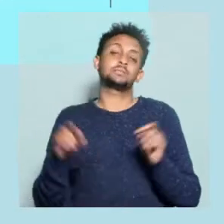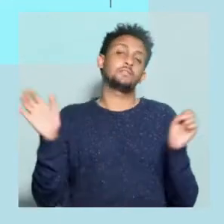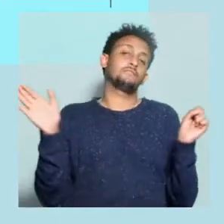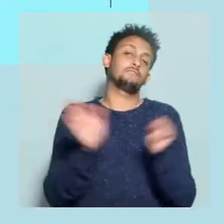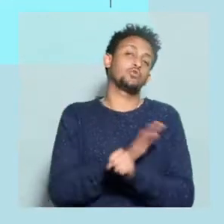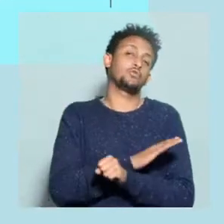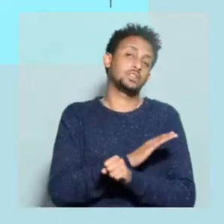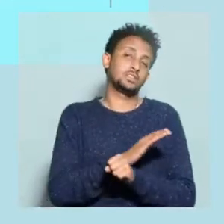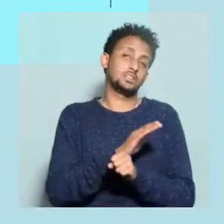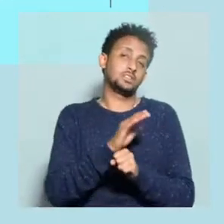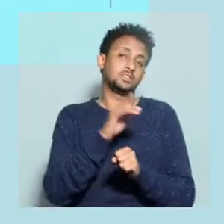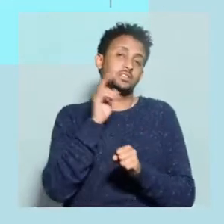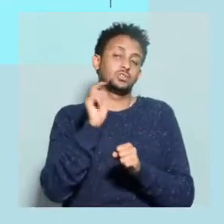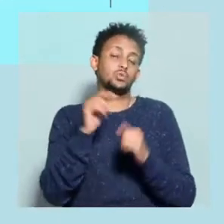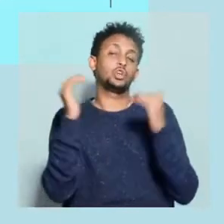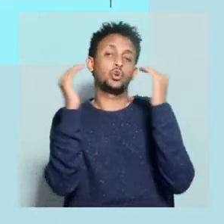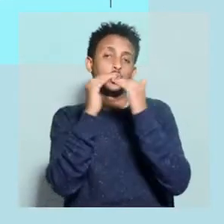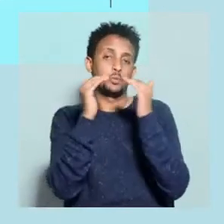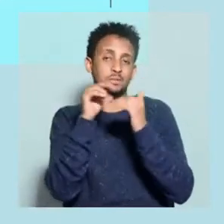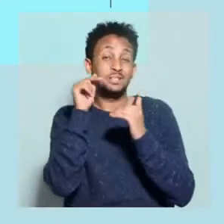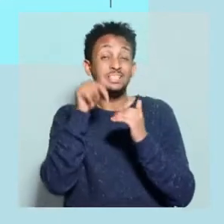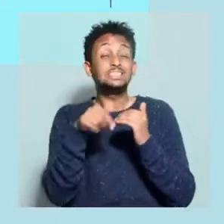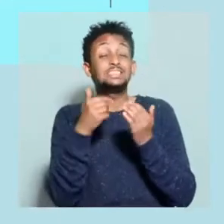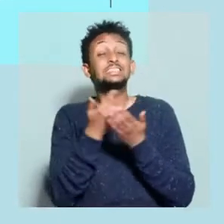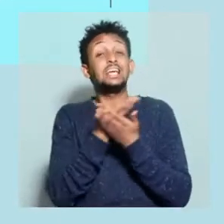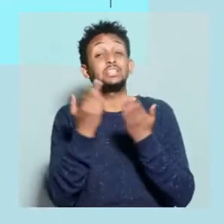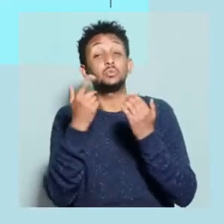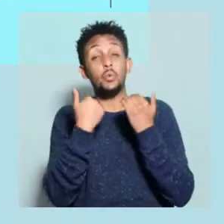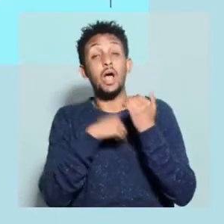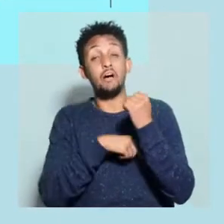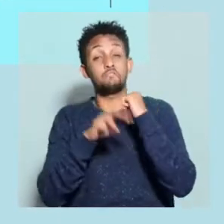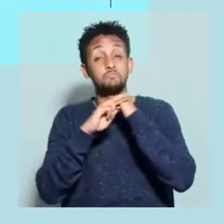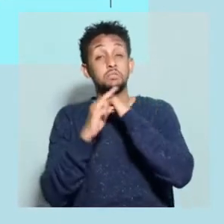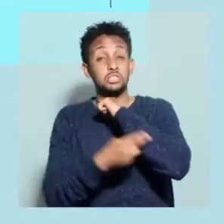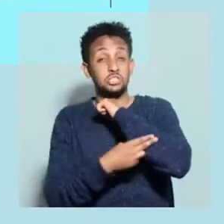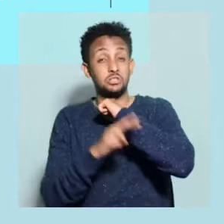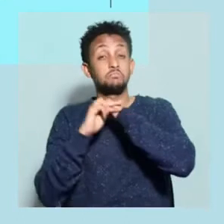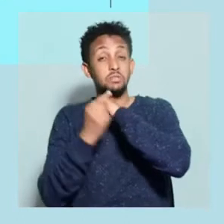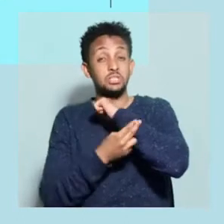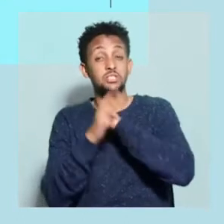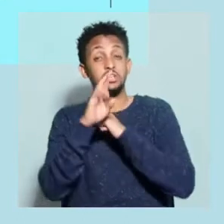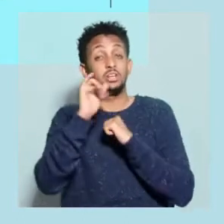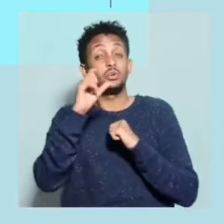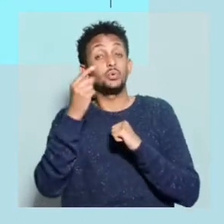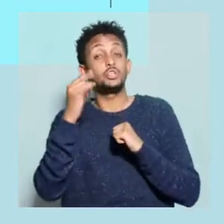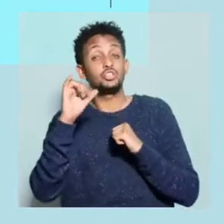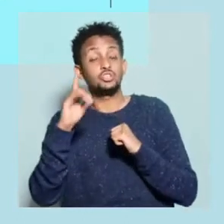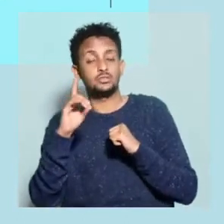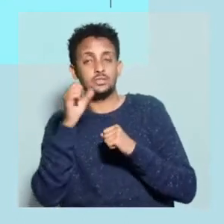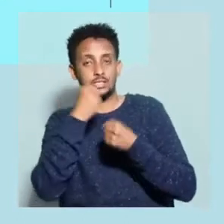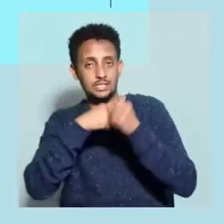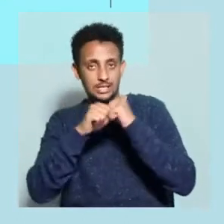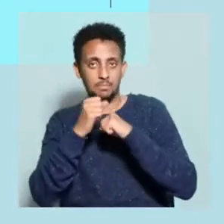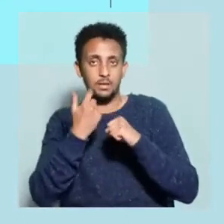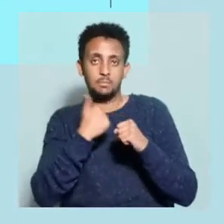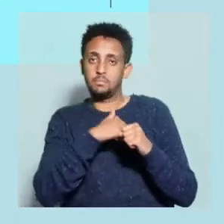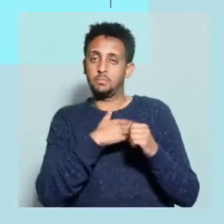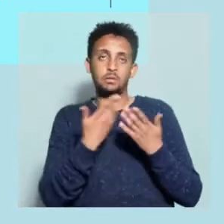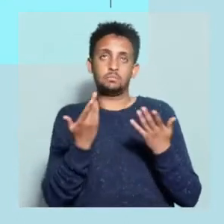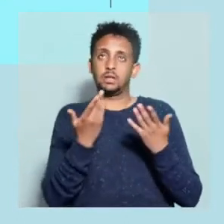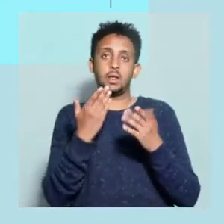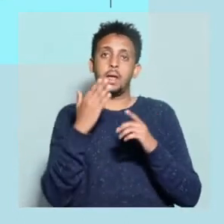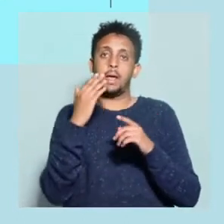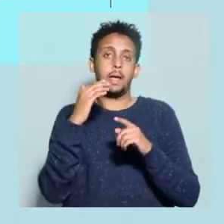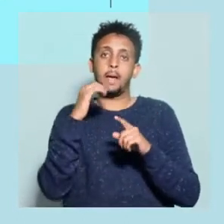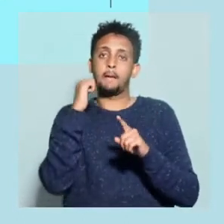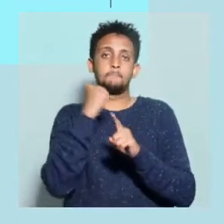fulfilled for it to be in equilibrium. In this case, we have a bridge. A bridge is a rigid body system. You might have a bar a bar